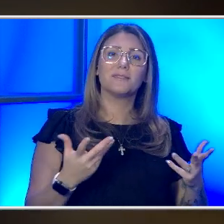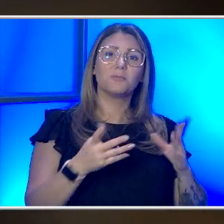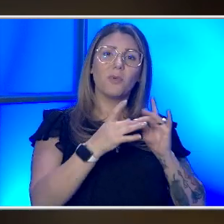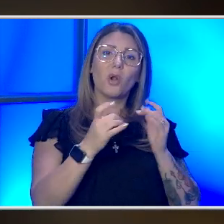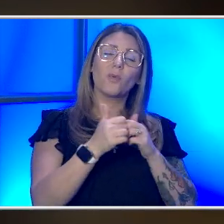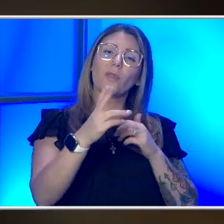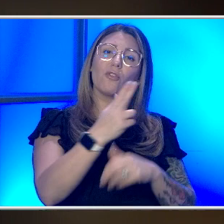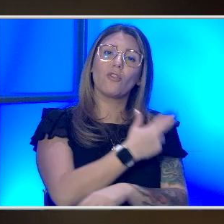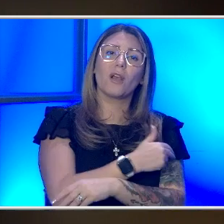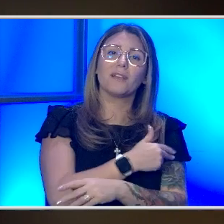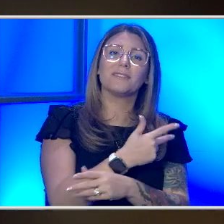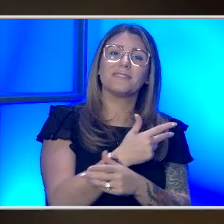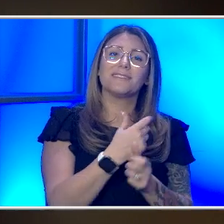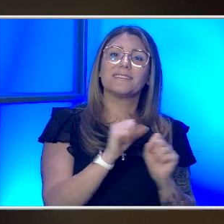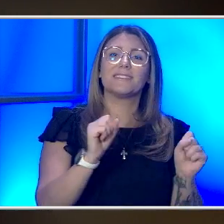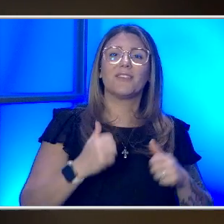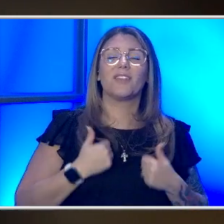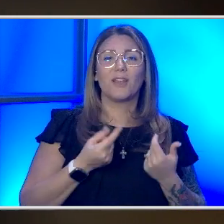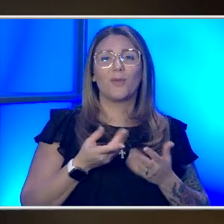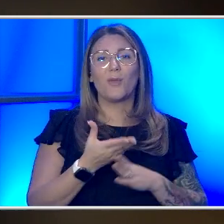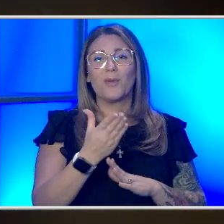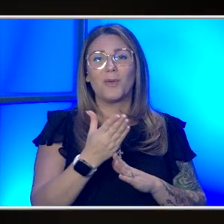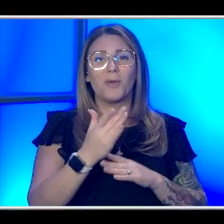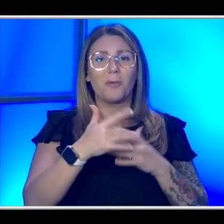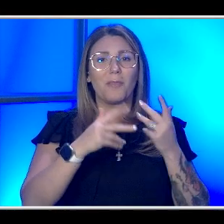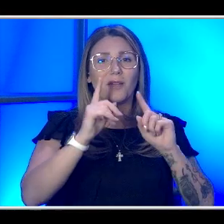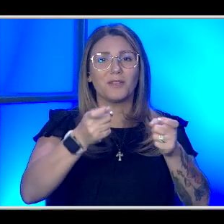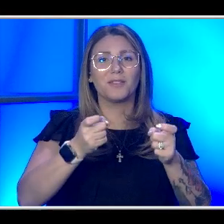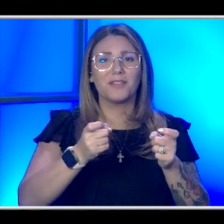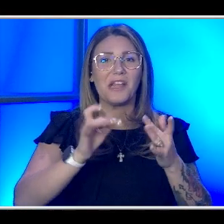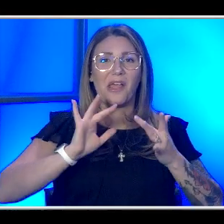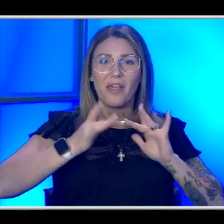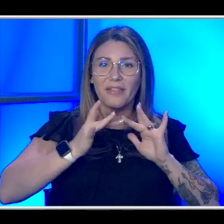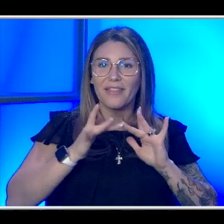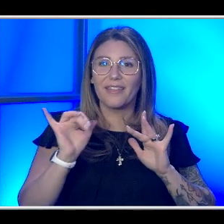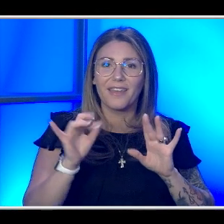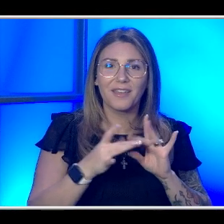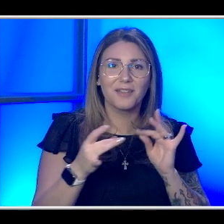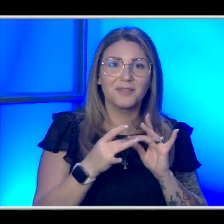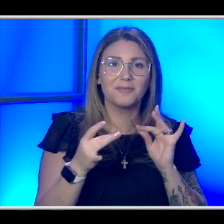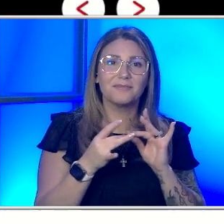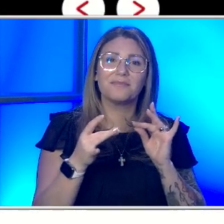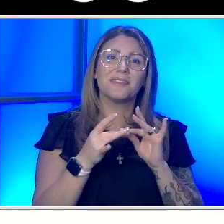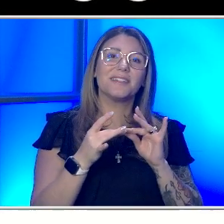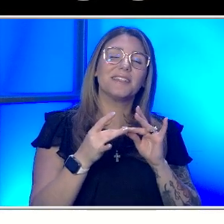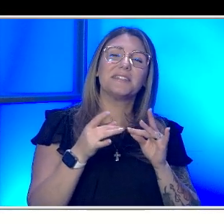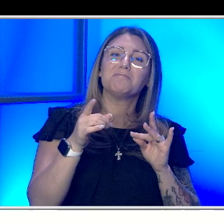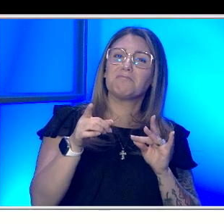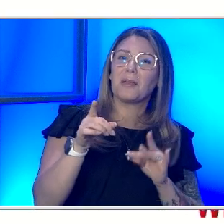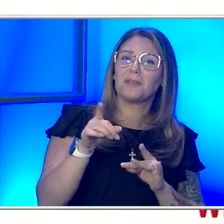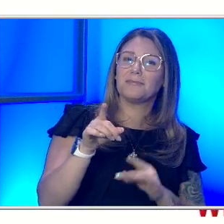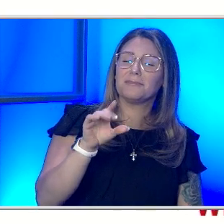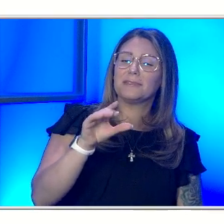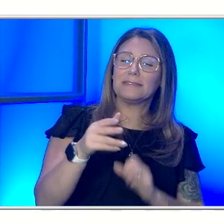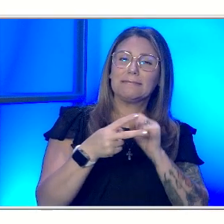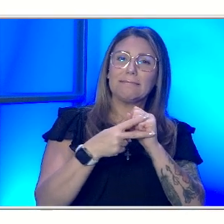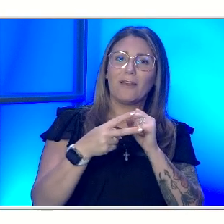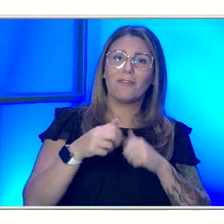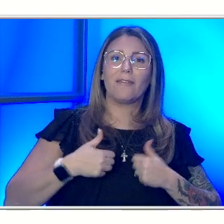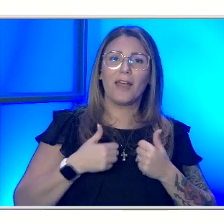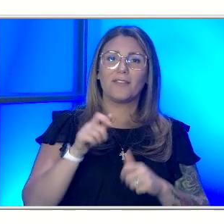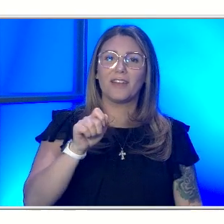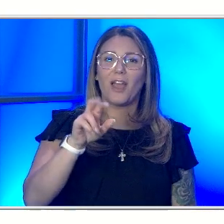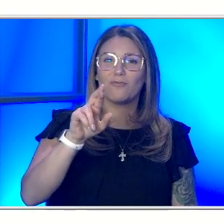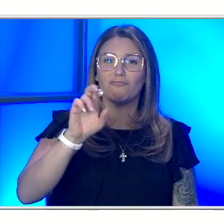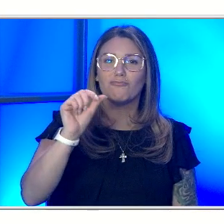blood donation. You can go online, like I mentioned, to savealifenow.org and find all of our donation locations listed there.